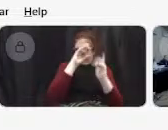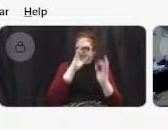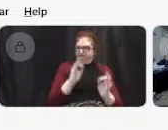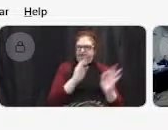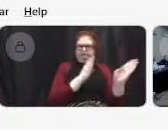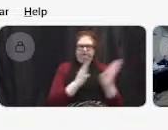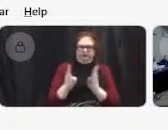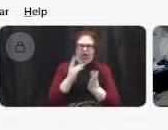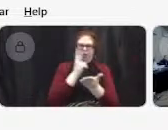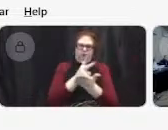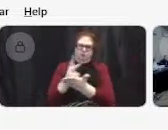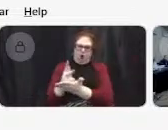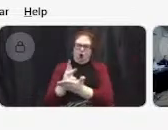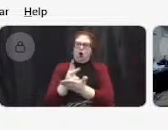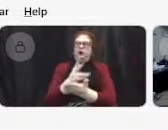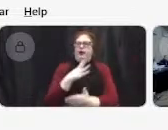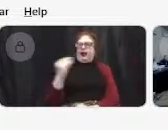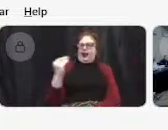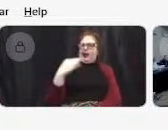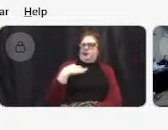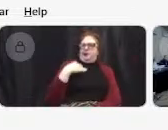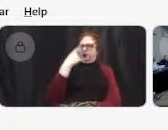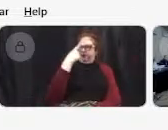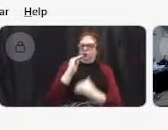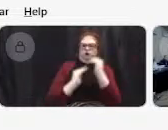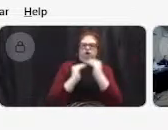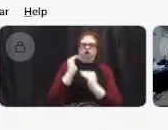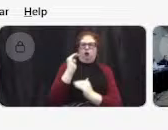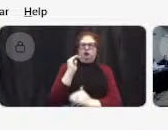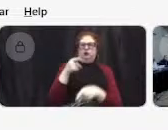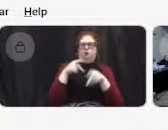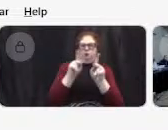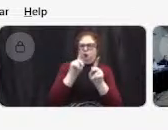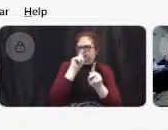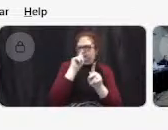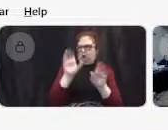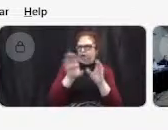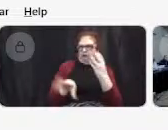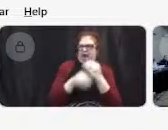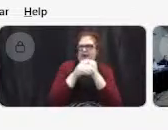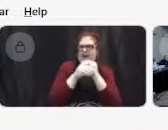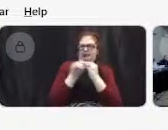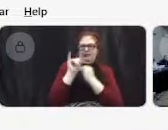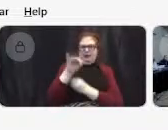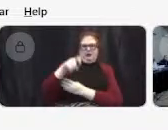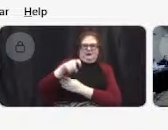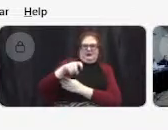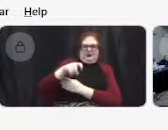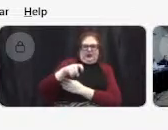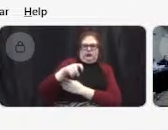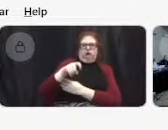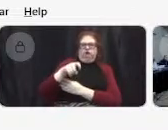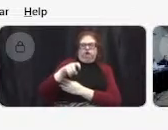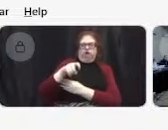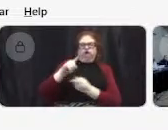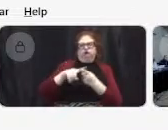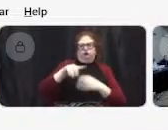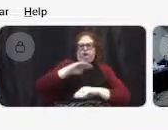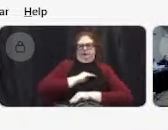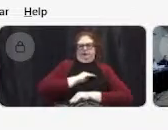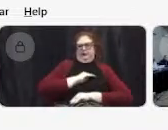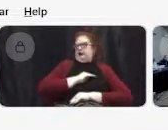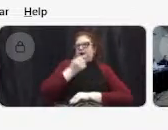development and apply for a construction permit to do so if needed to meet any